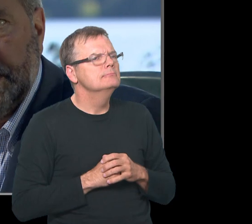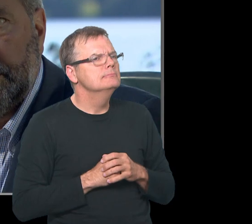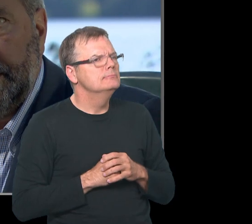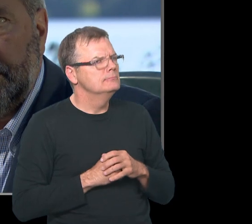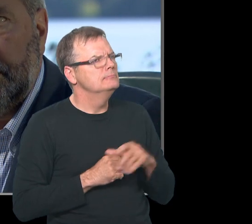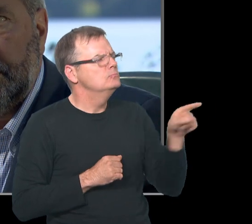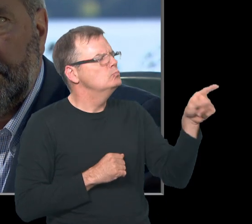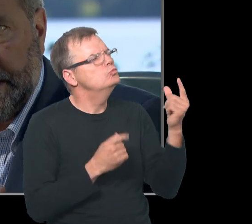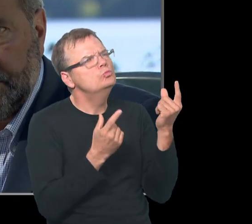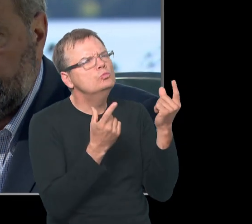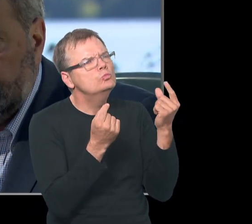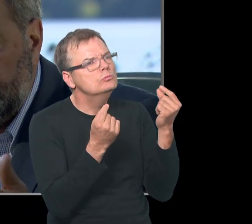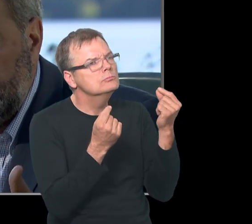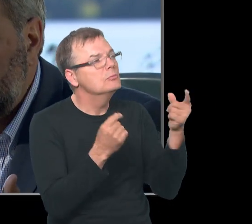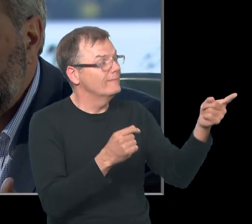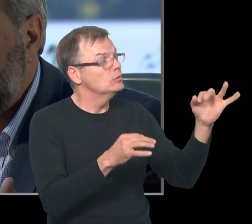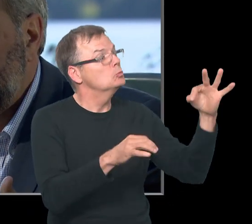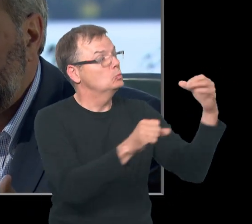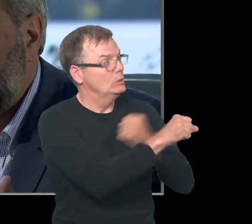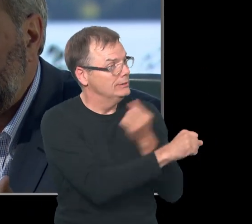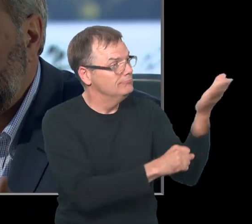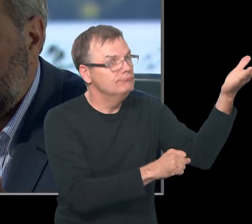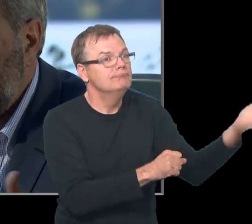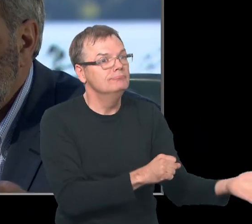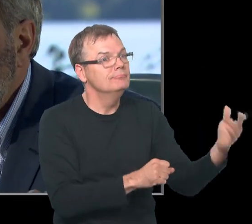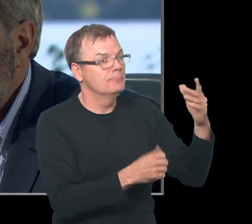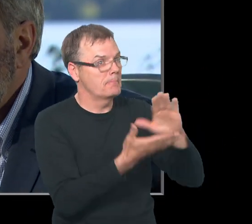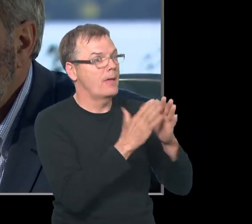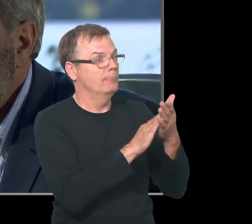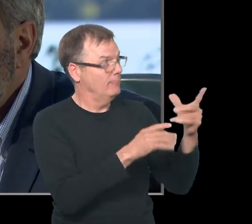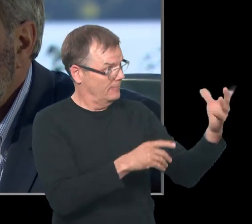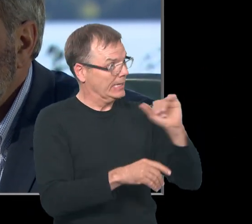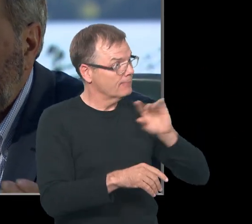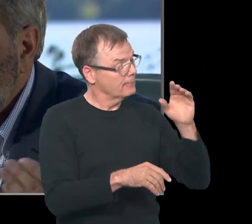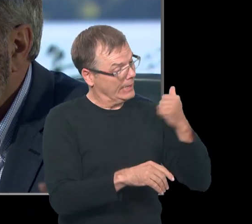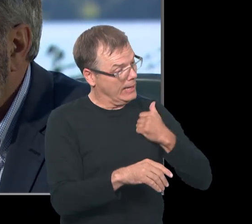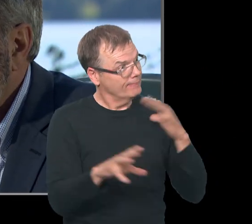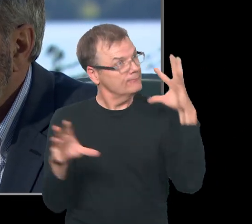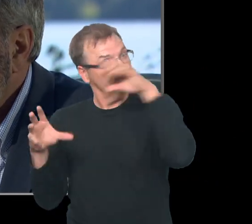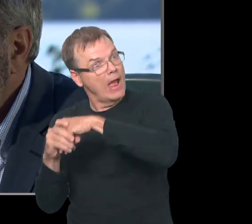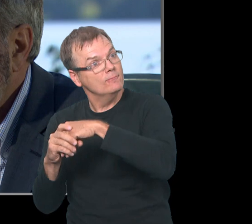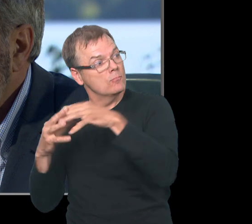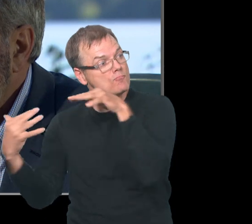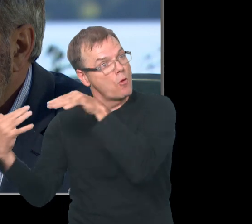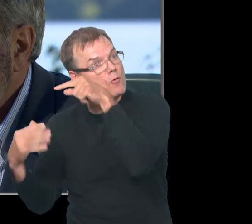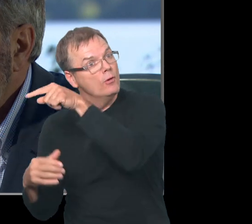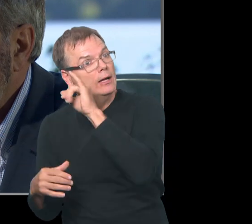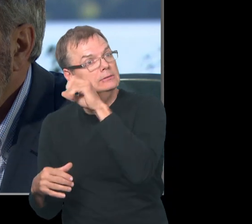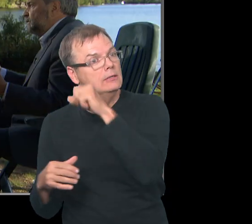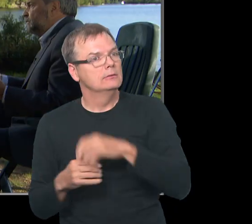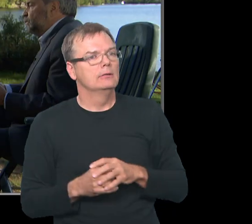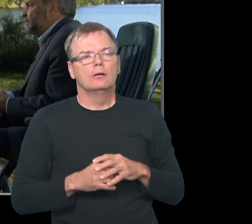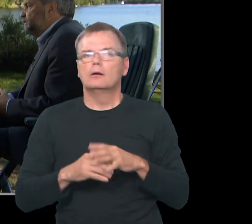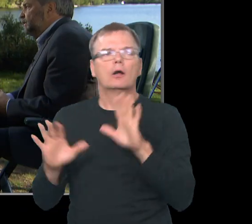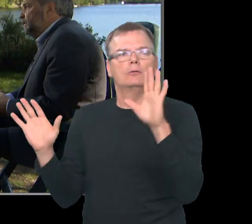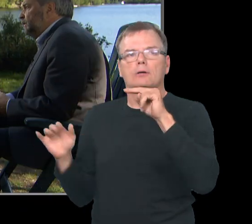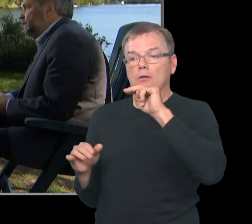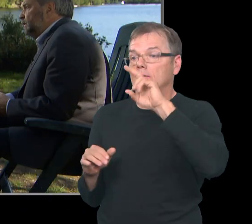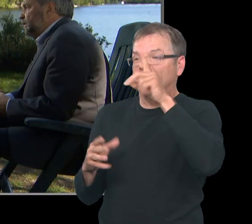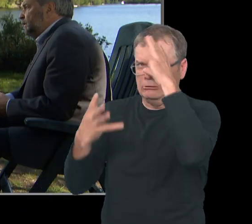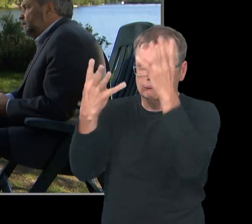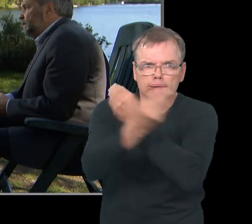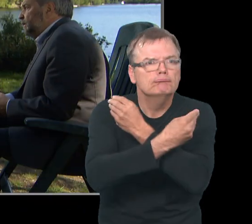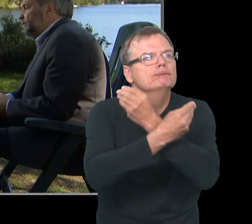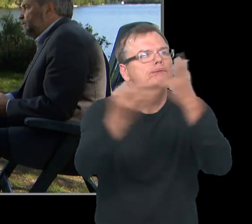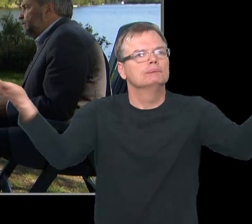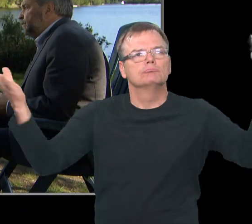said clearly, and that's very much on the public record, that we will immediately stop the bombing mission and bring those troops home. So all Canadian